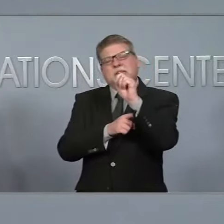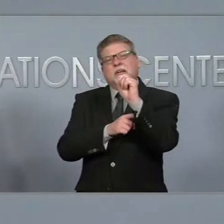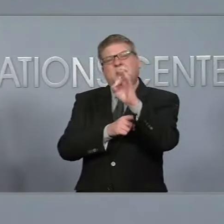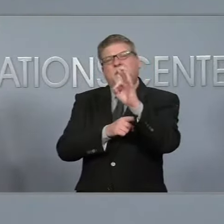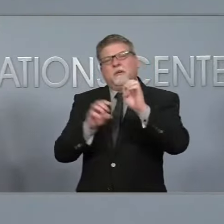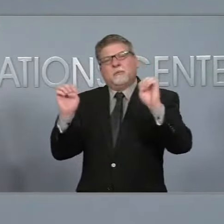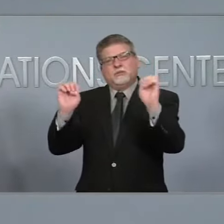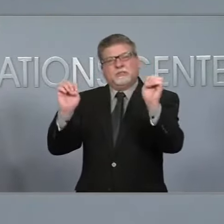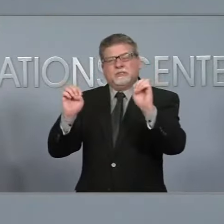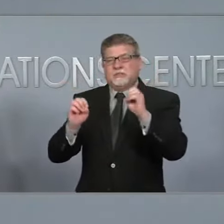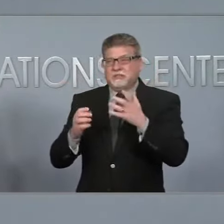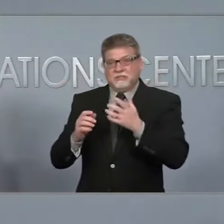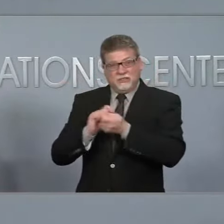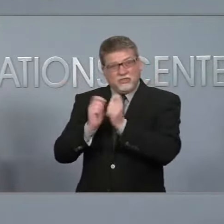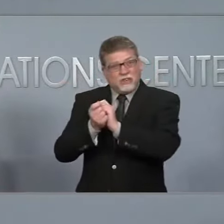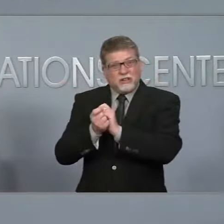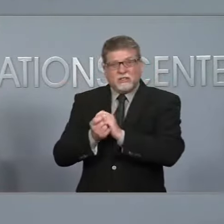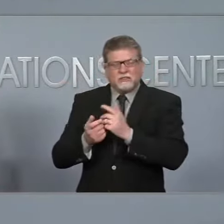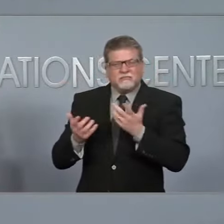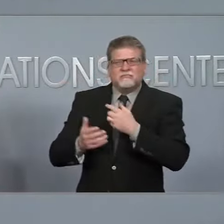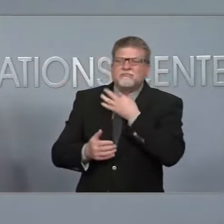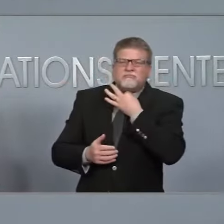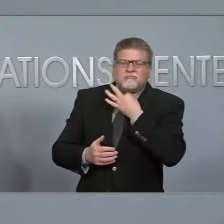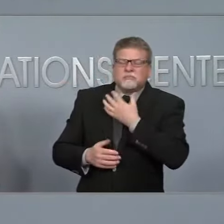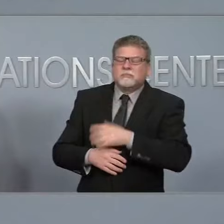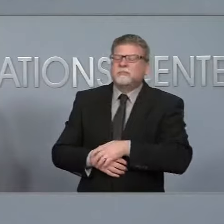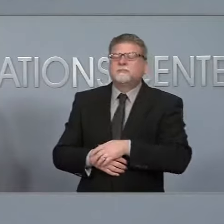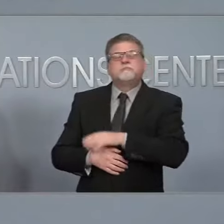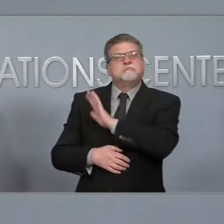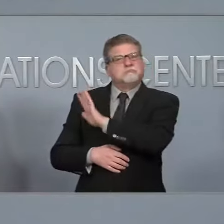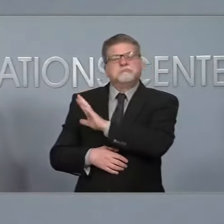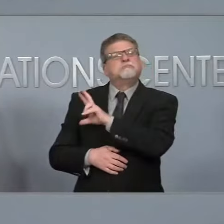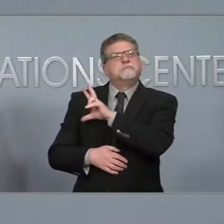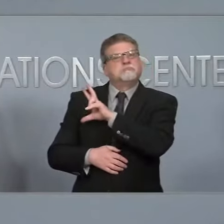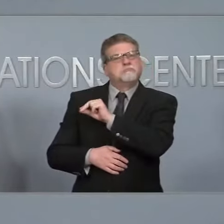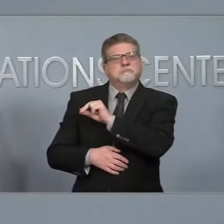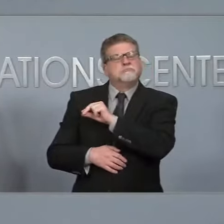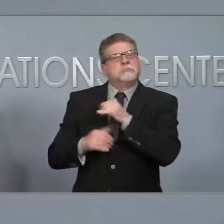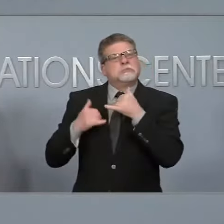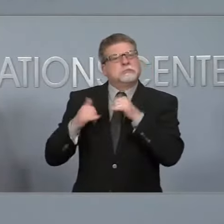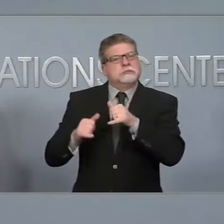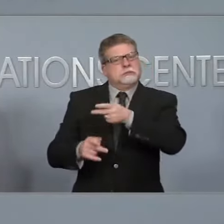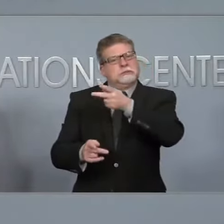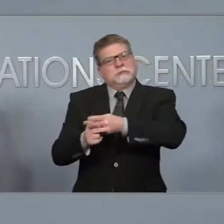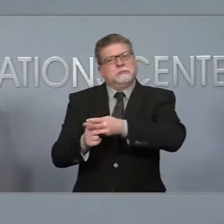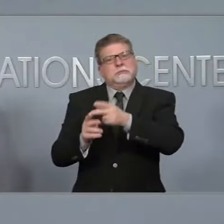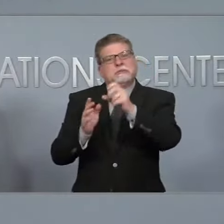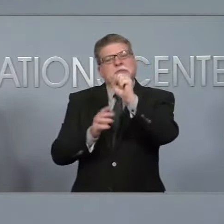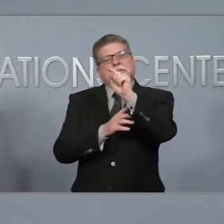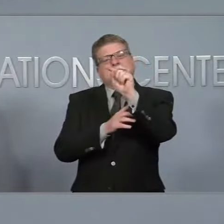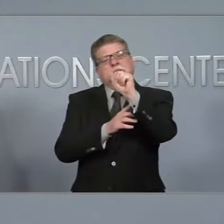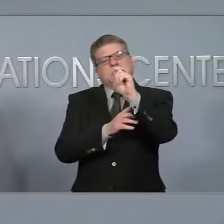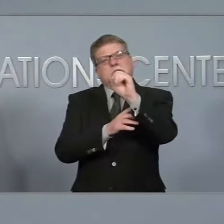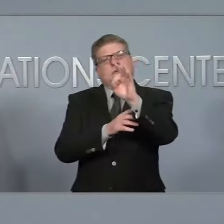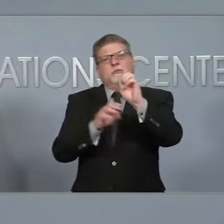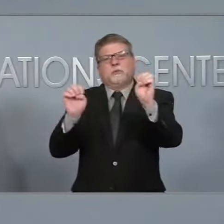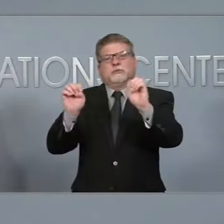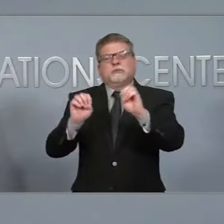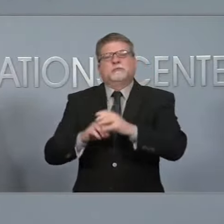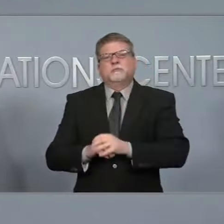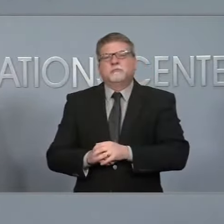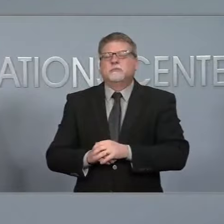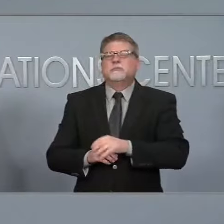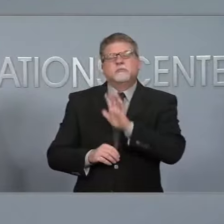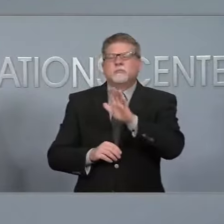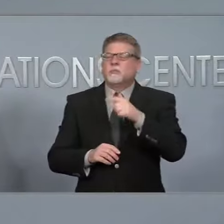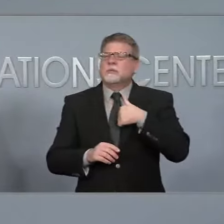that? So that is still in place. We are continuing to evaluate it. It